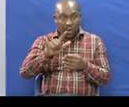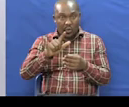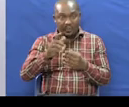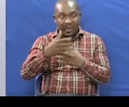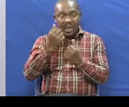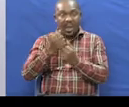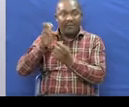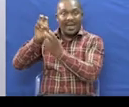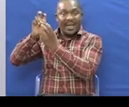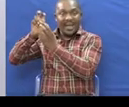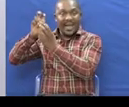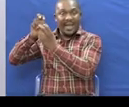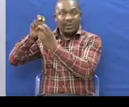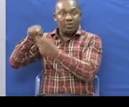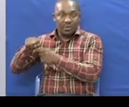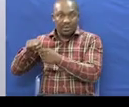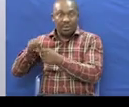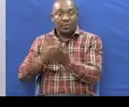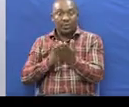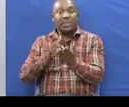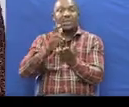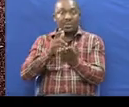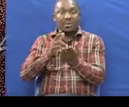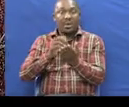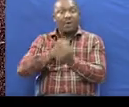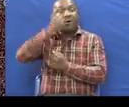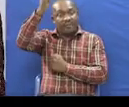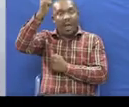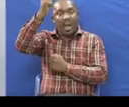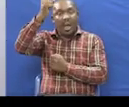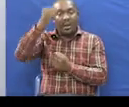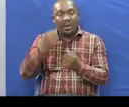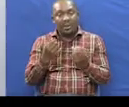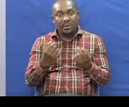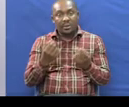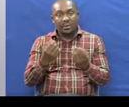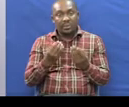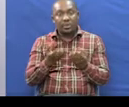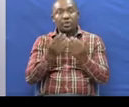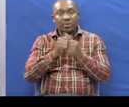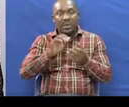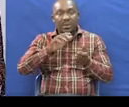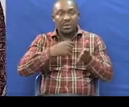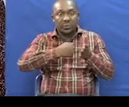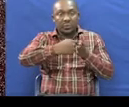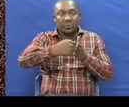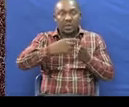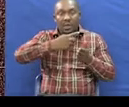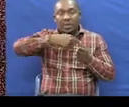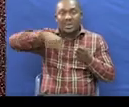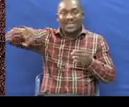of transition element. So therefore, we can conclude to say that copper is